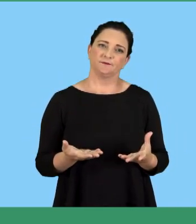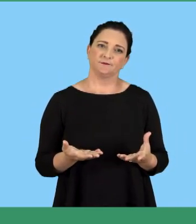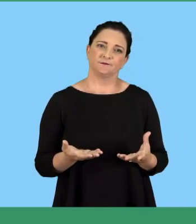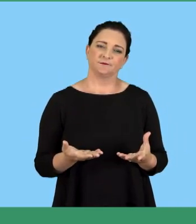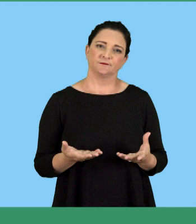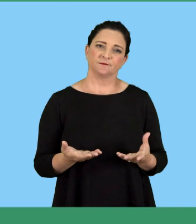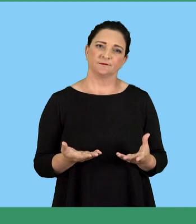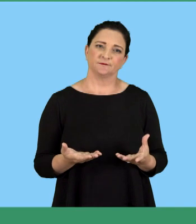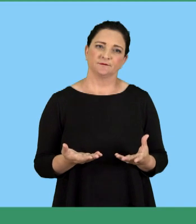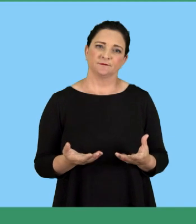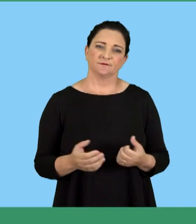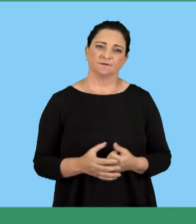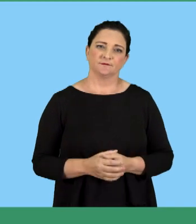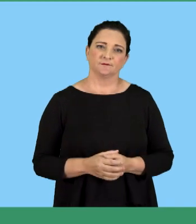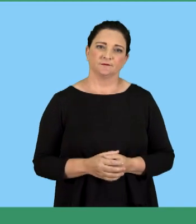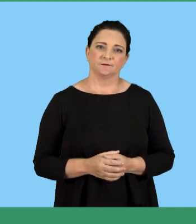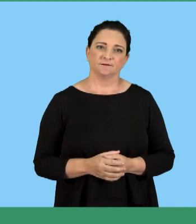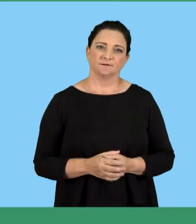tents